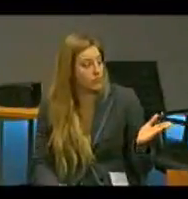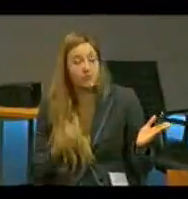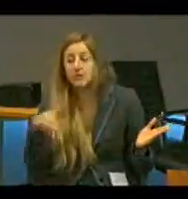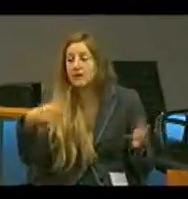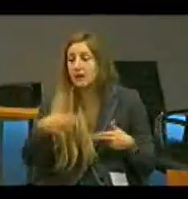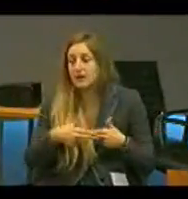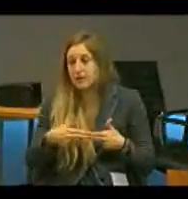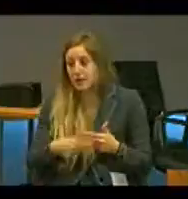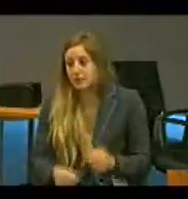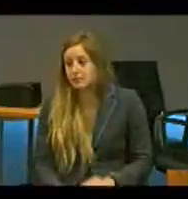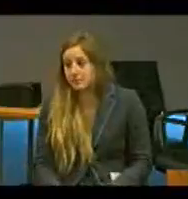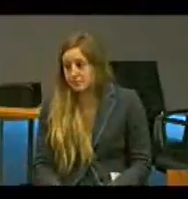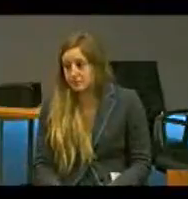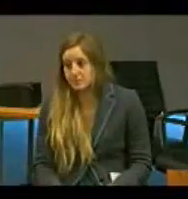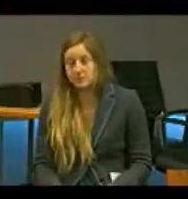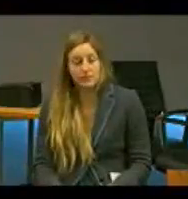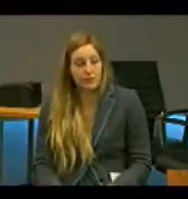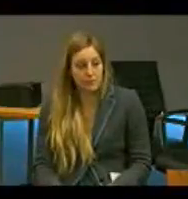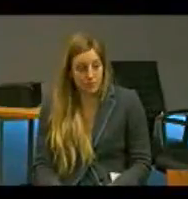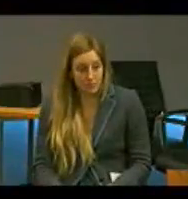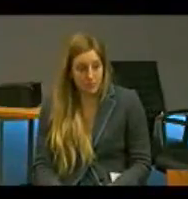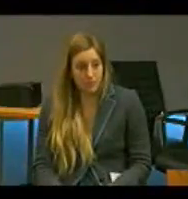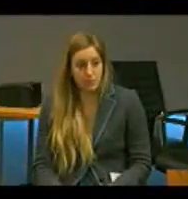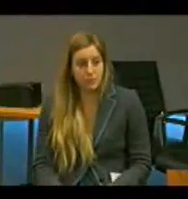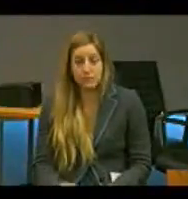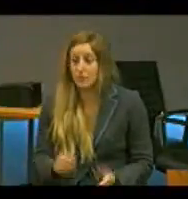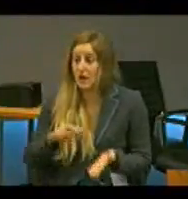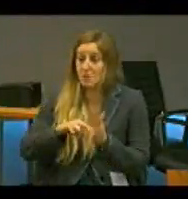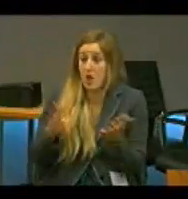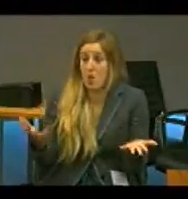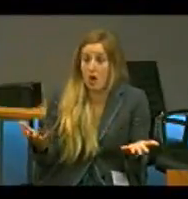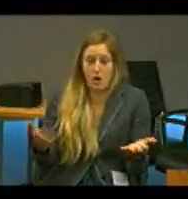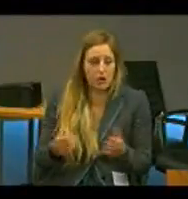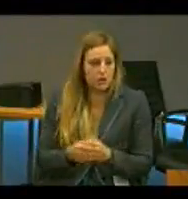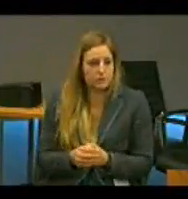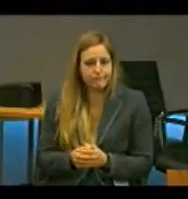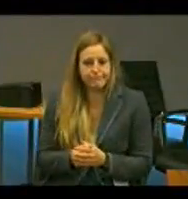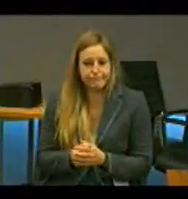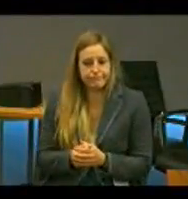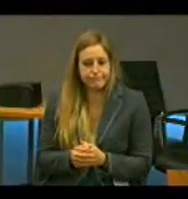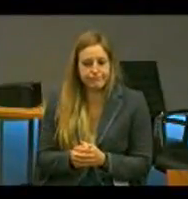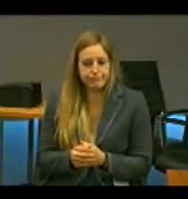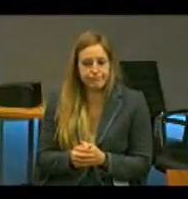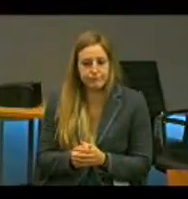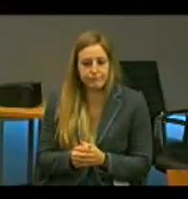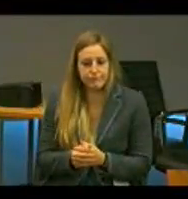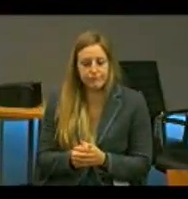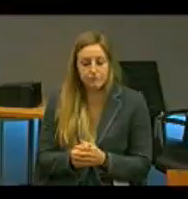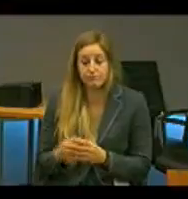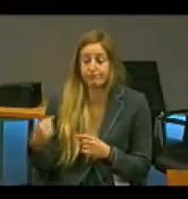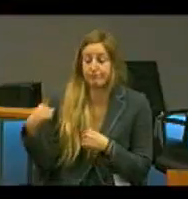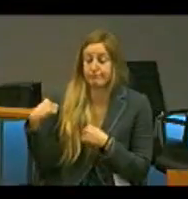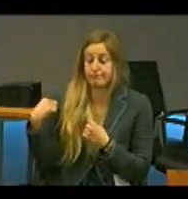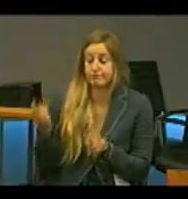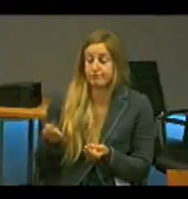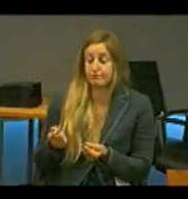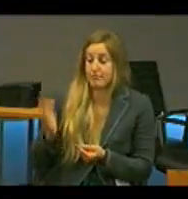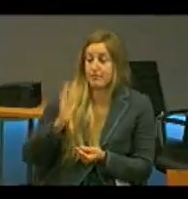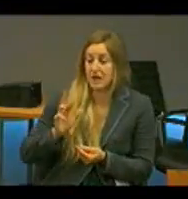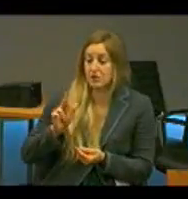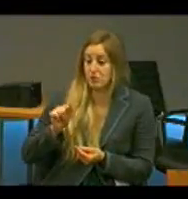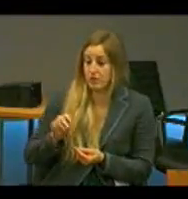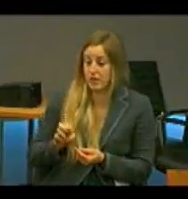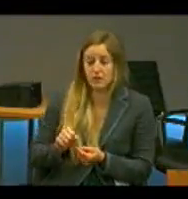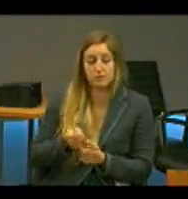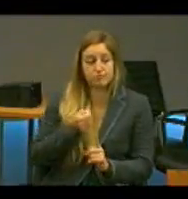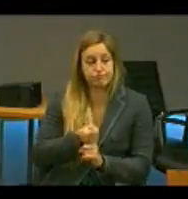slide. This shows implications on relative differences in pass rates of lowering a test